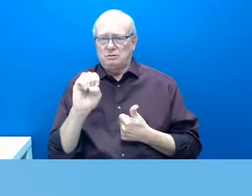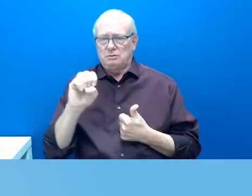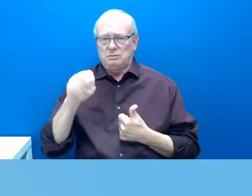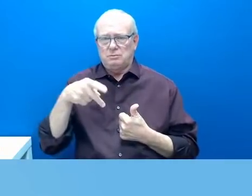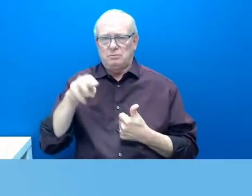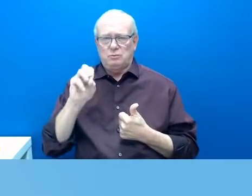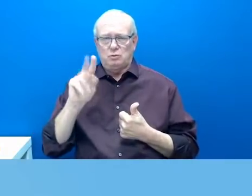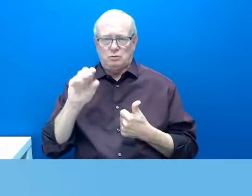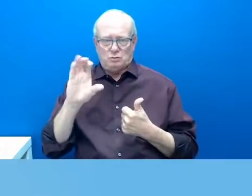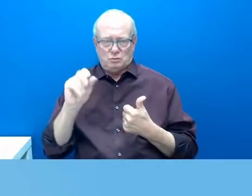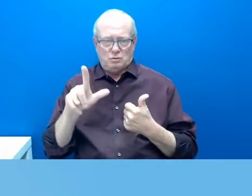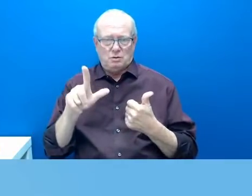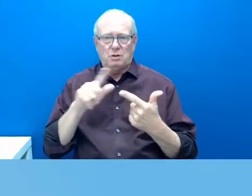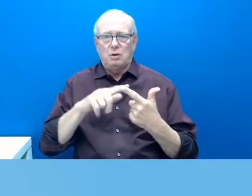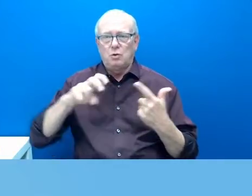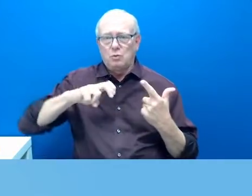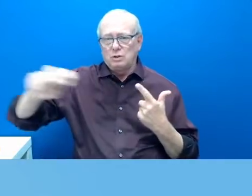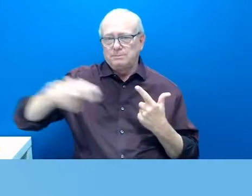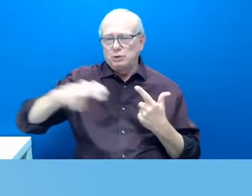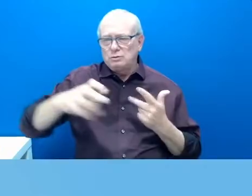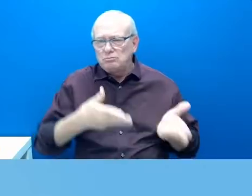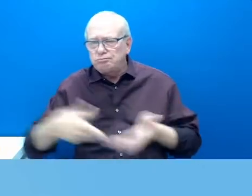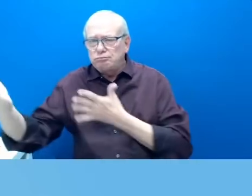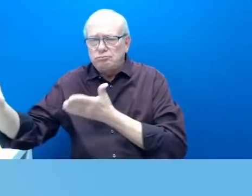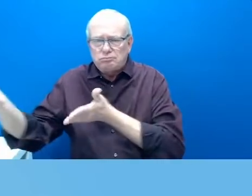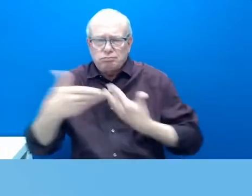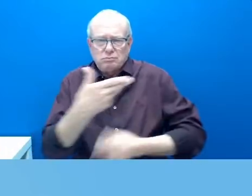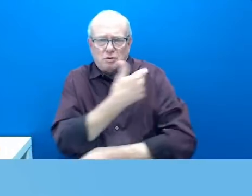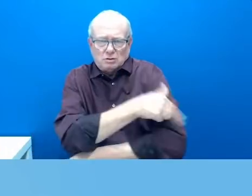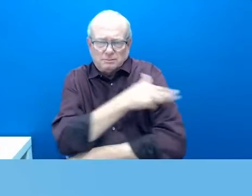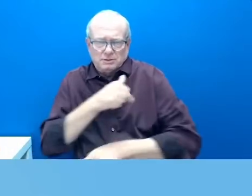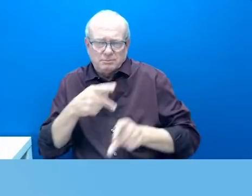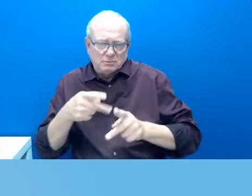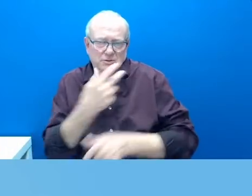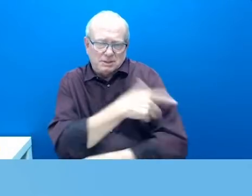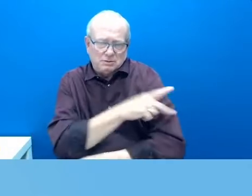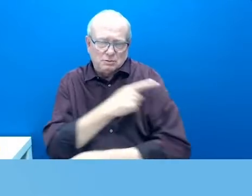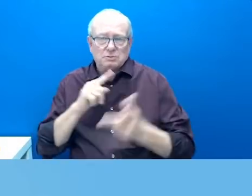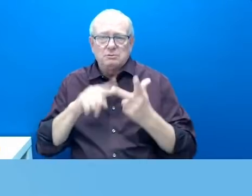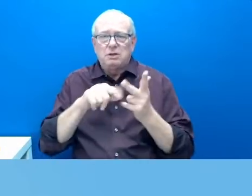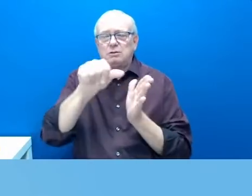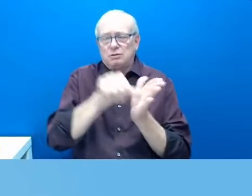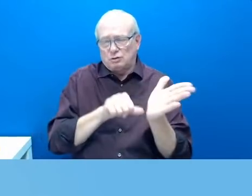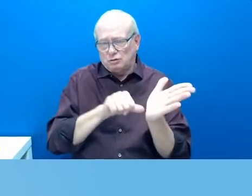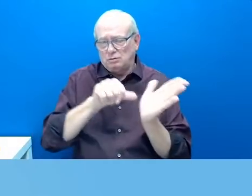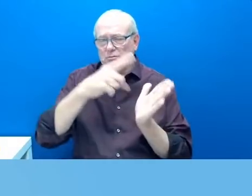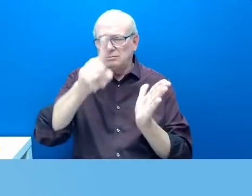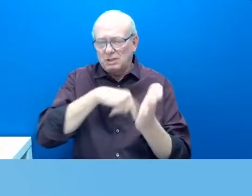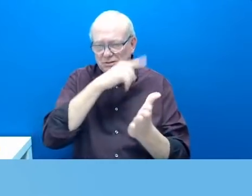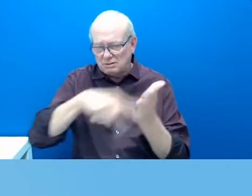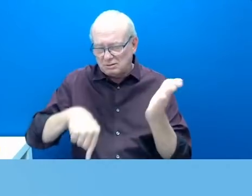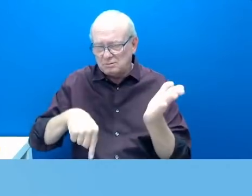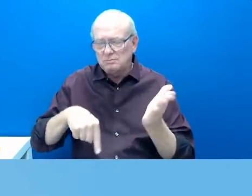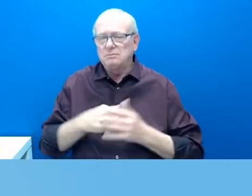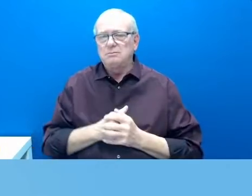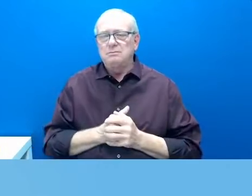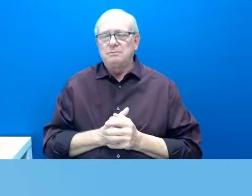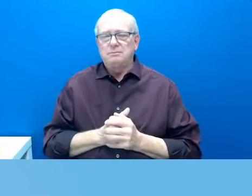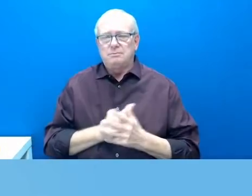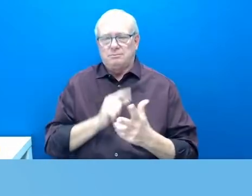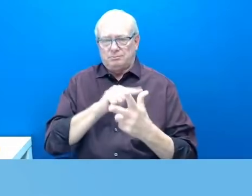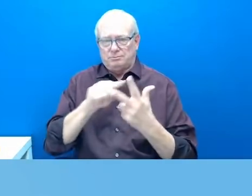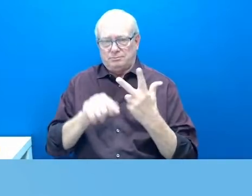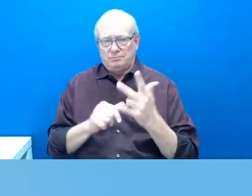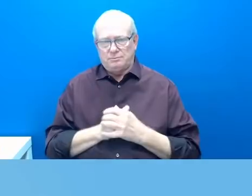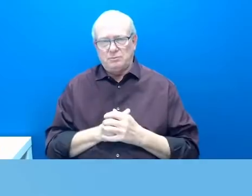our health zones, and surgical cancellations. We value providing reliable information, and we will arrange a